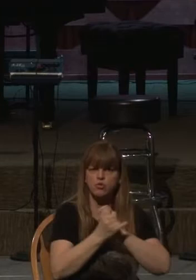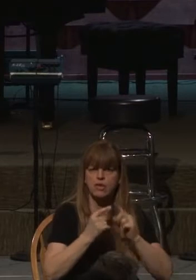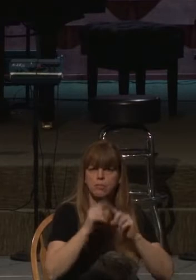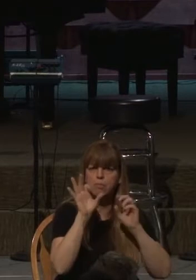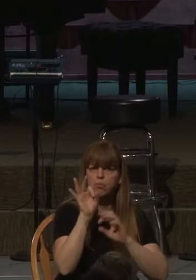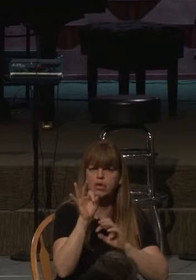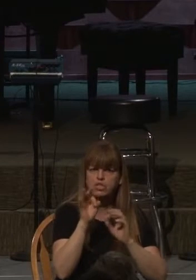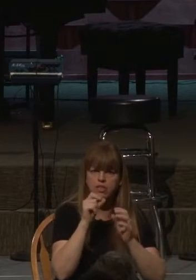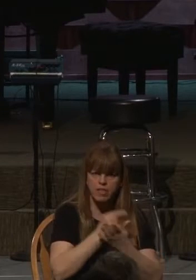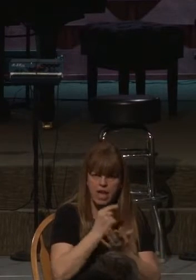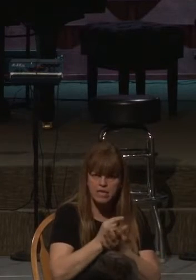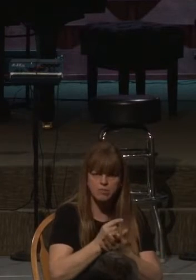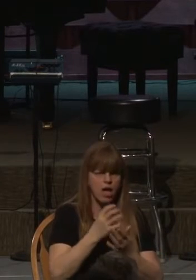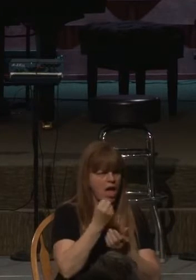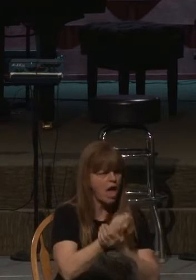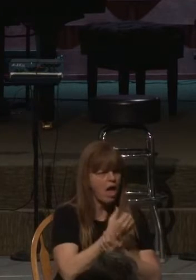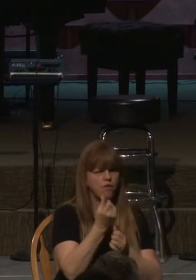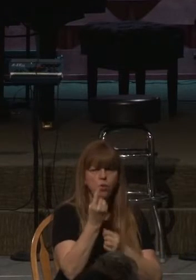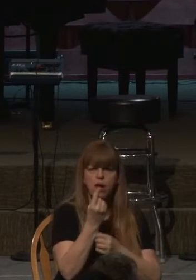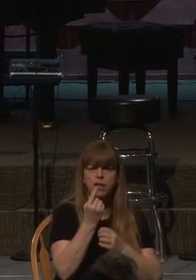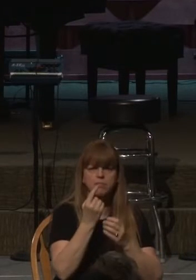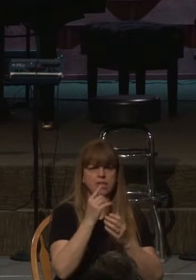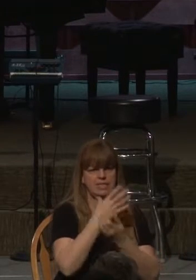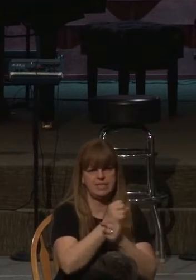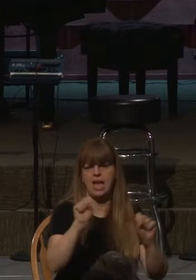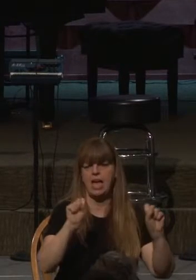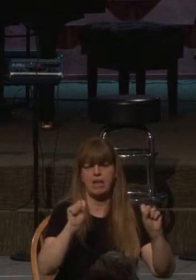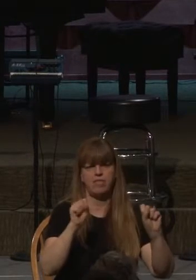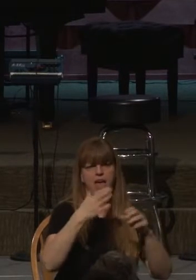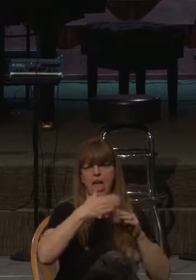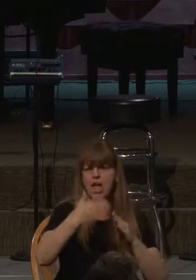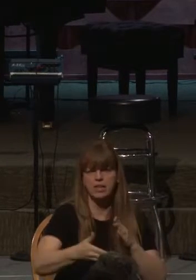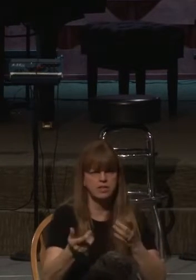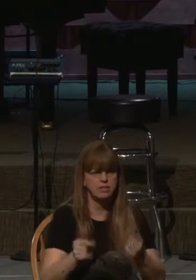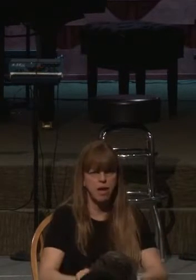could be saved because the end is coming.